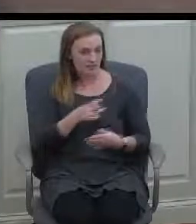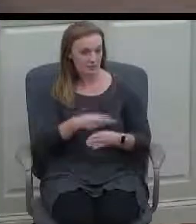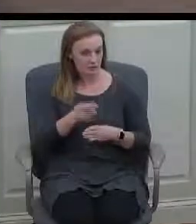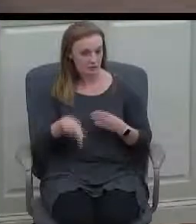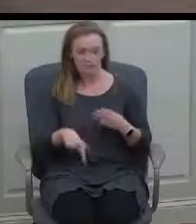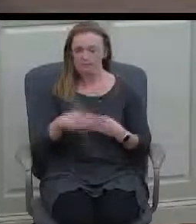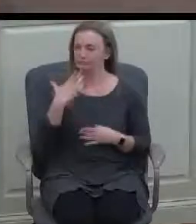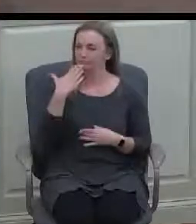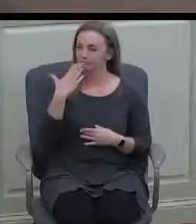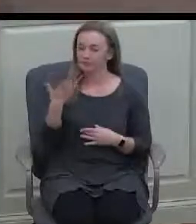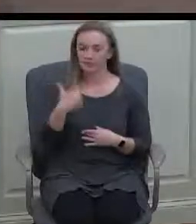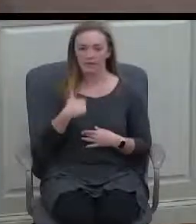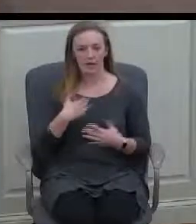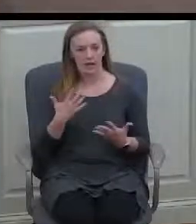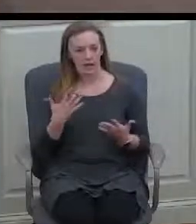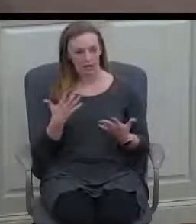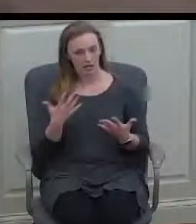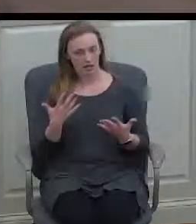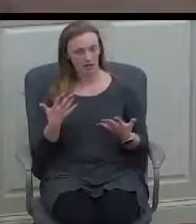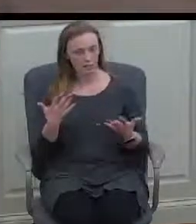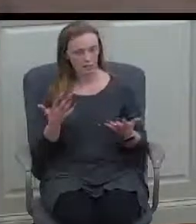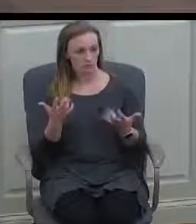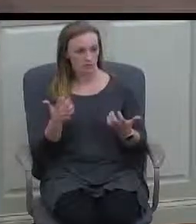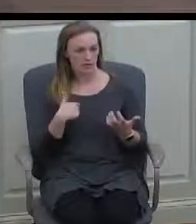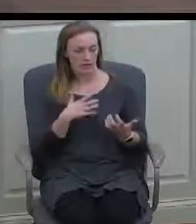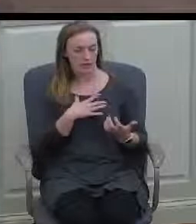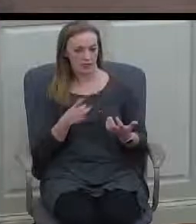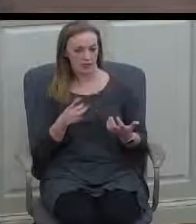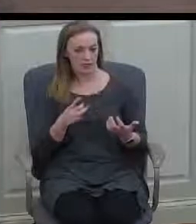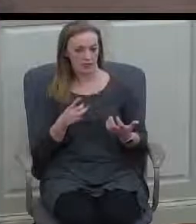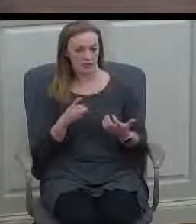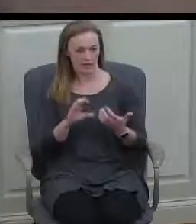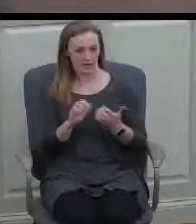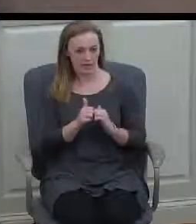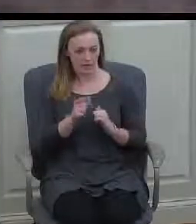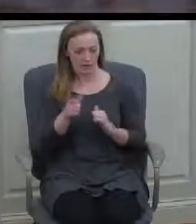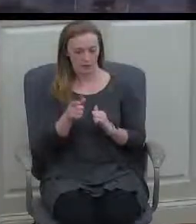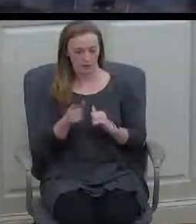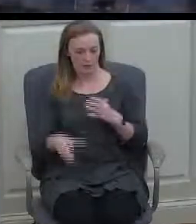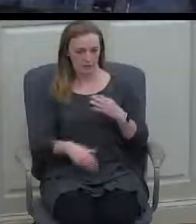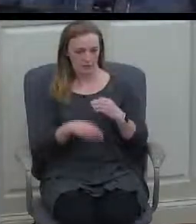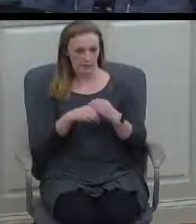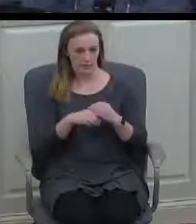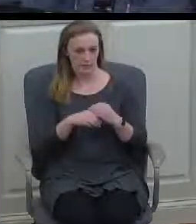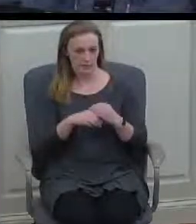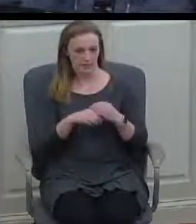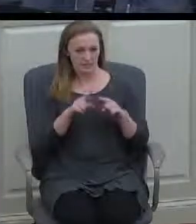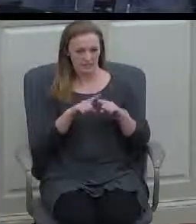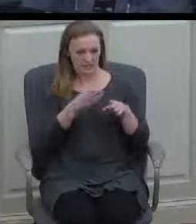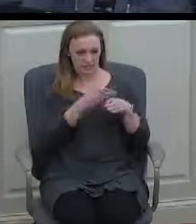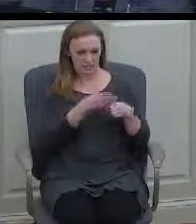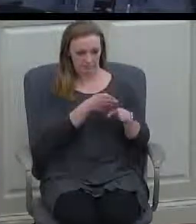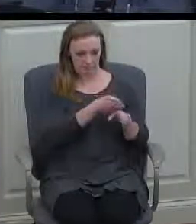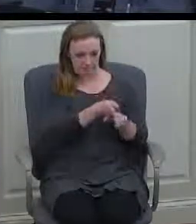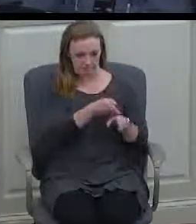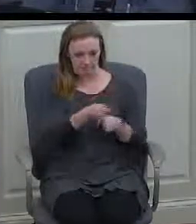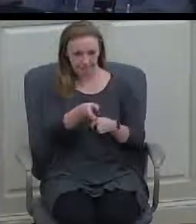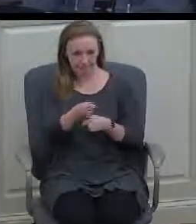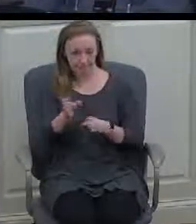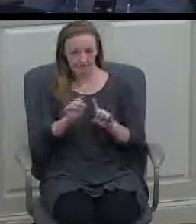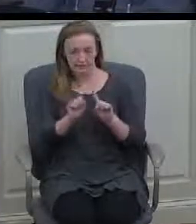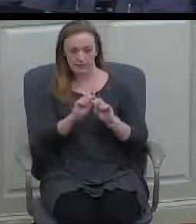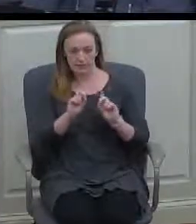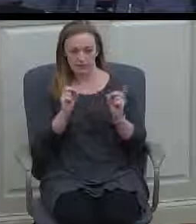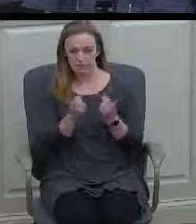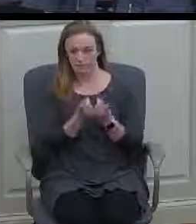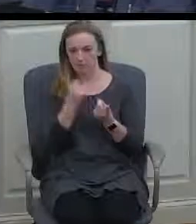you. Glad to hear I just that. want to know it's got public, I like the way you're going to do the subdivisions of all of our different departments. I